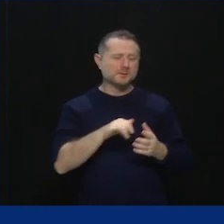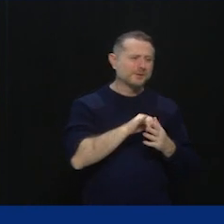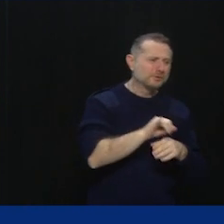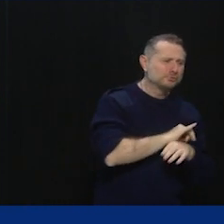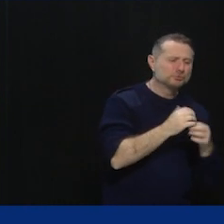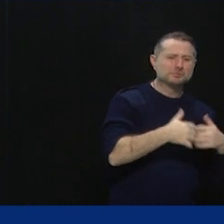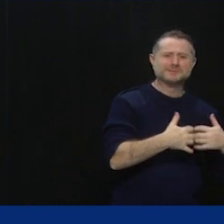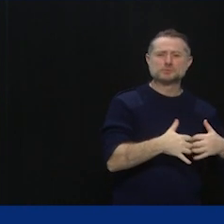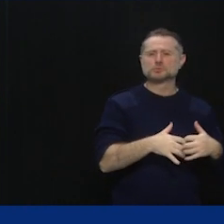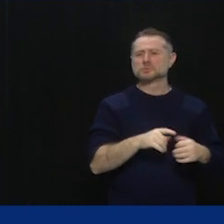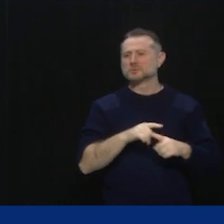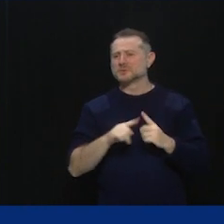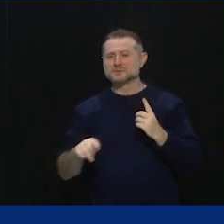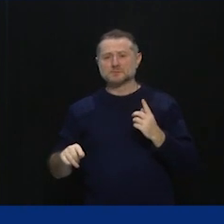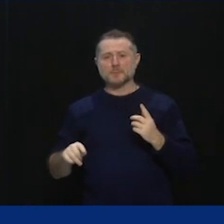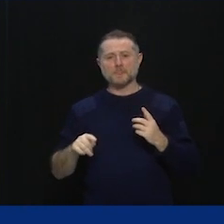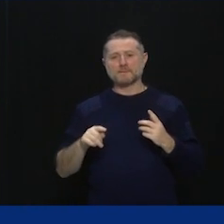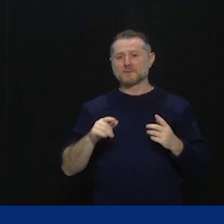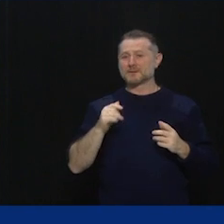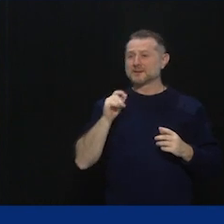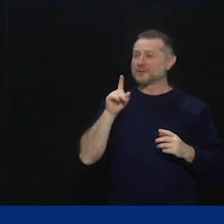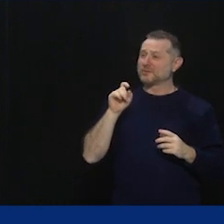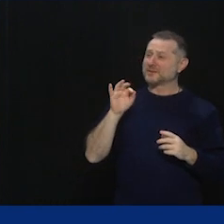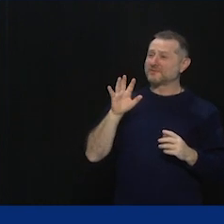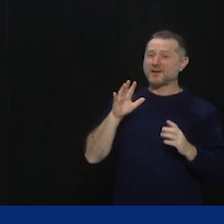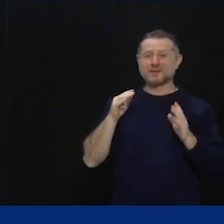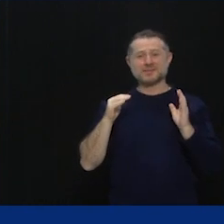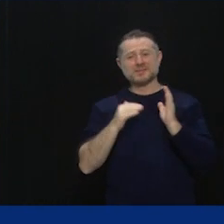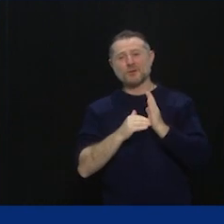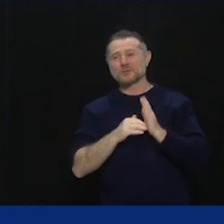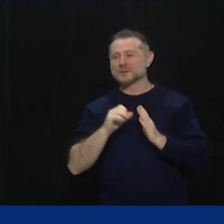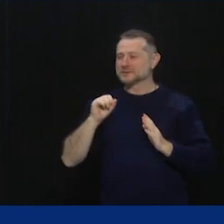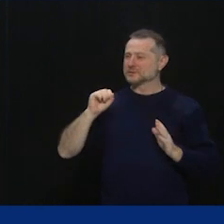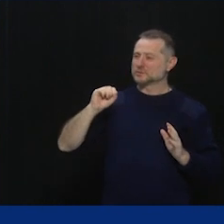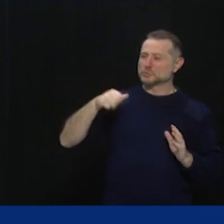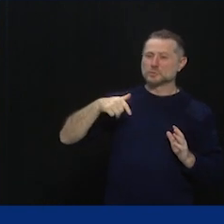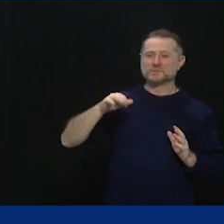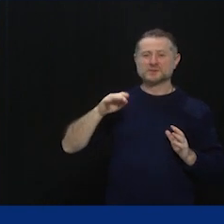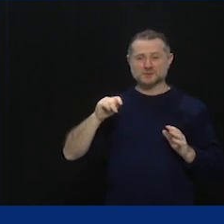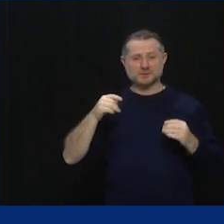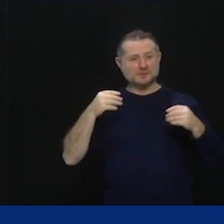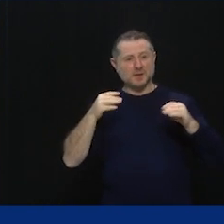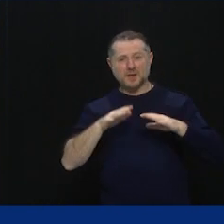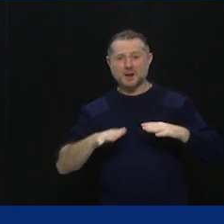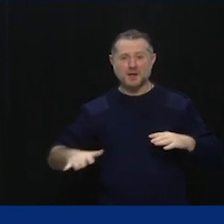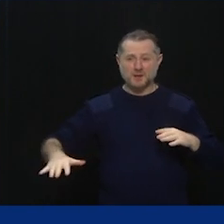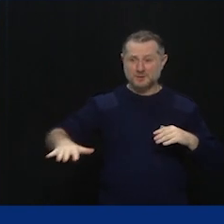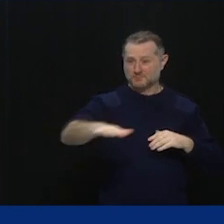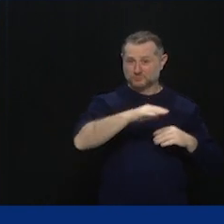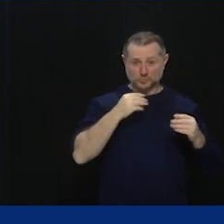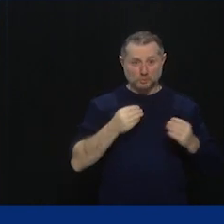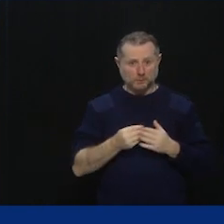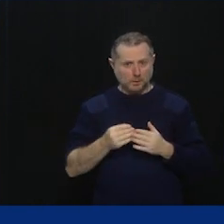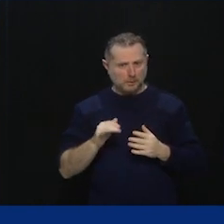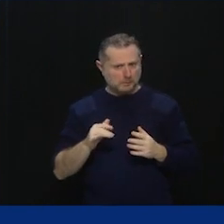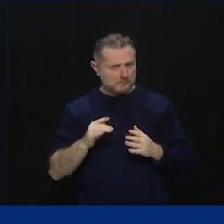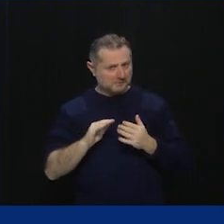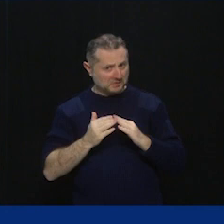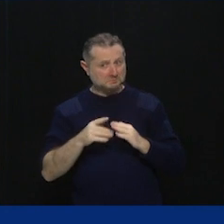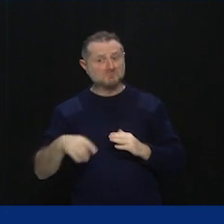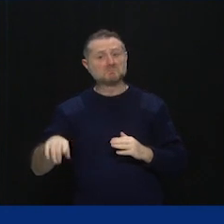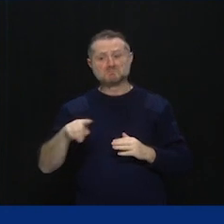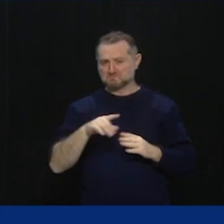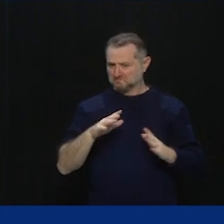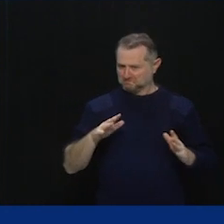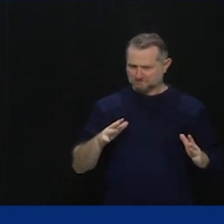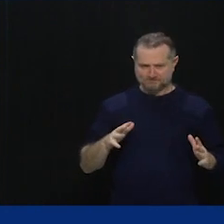195,000 square feet of retail was a very big task, and the town undertook that and pushed it over the goal line. There's been